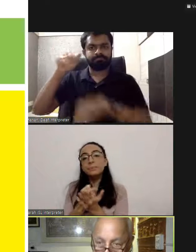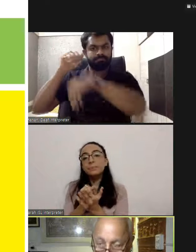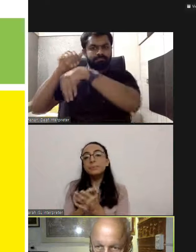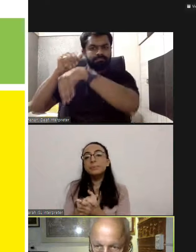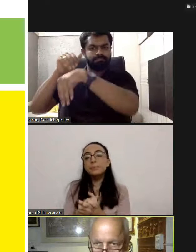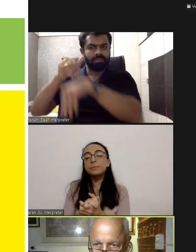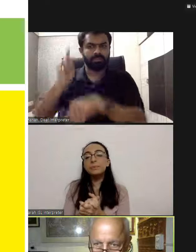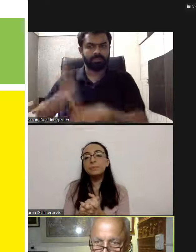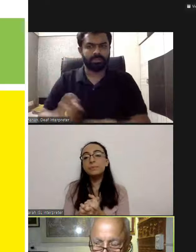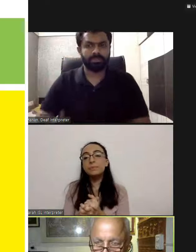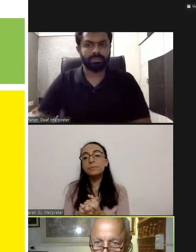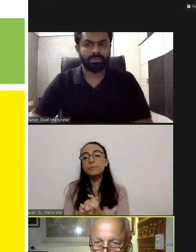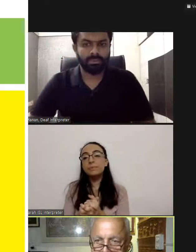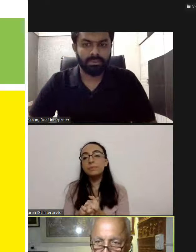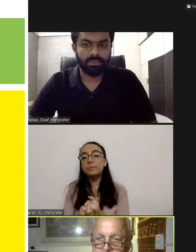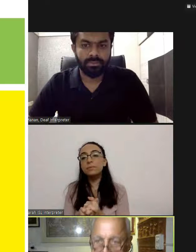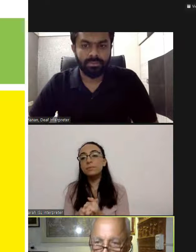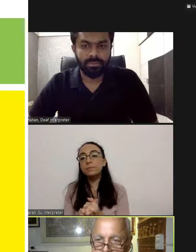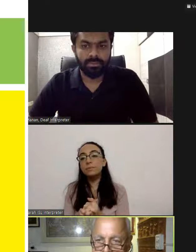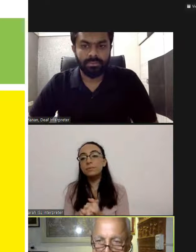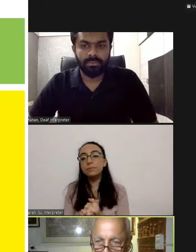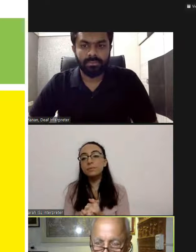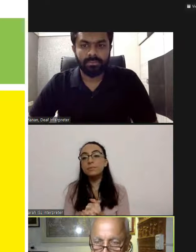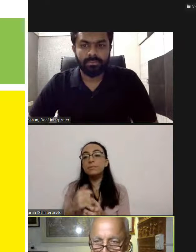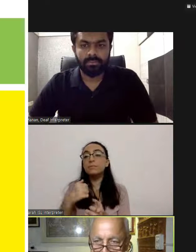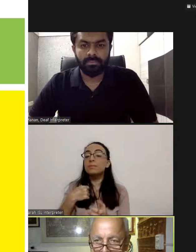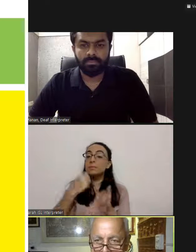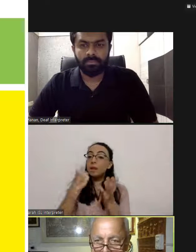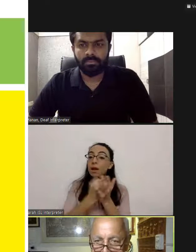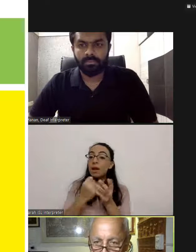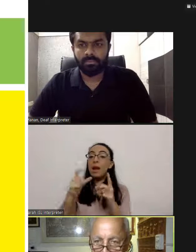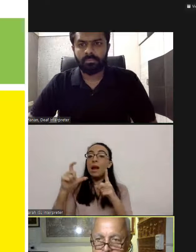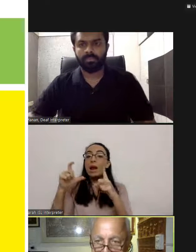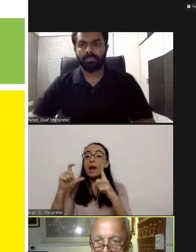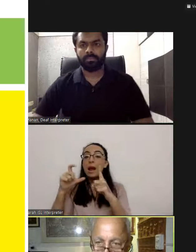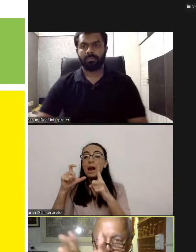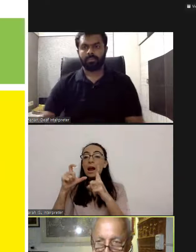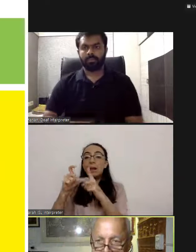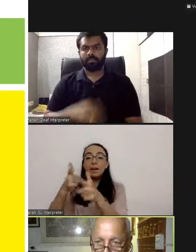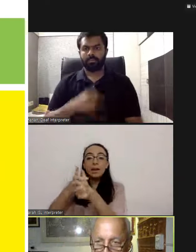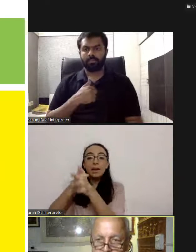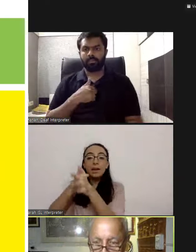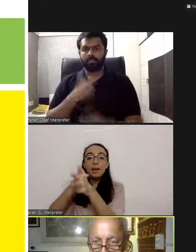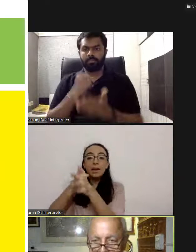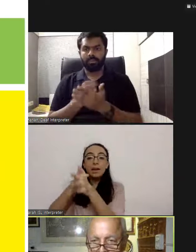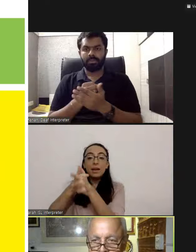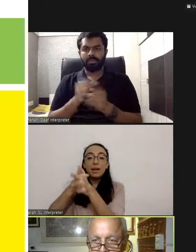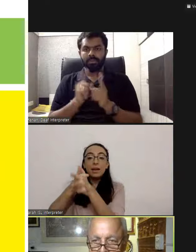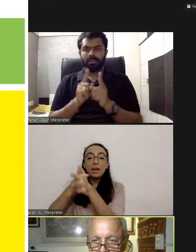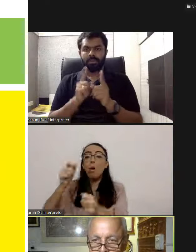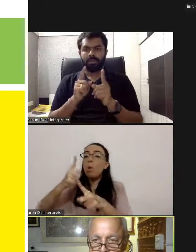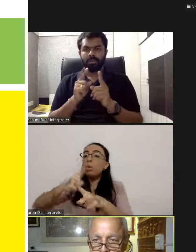including cutting defense expenditure, including downsizing the government,